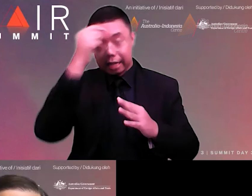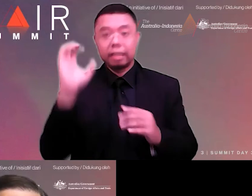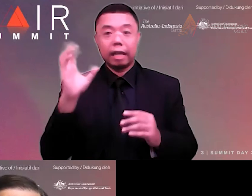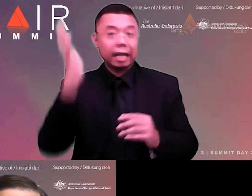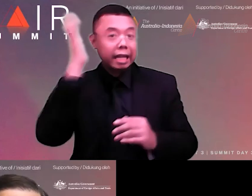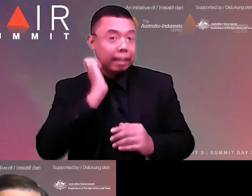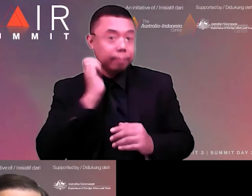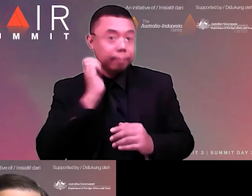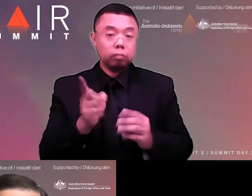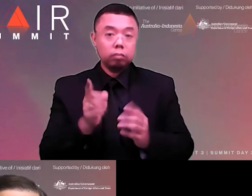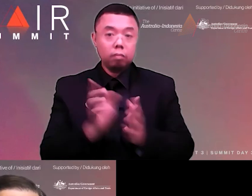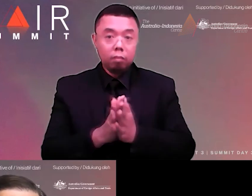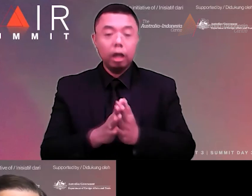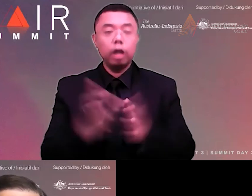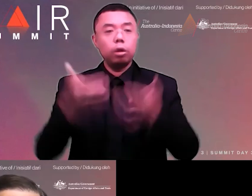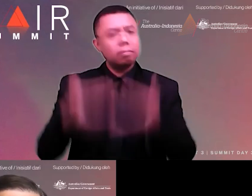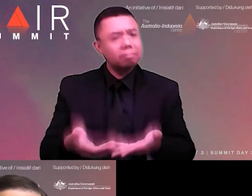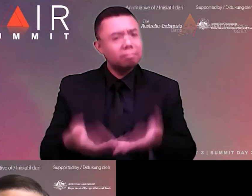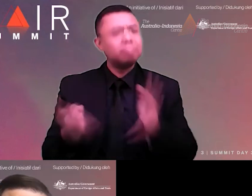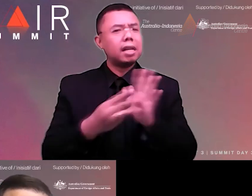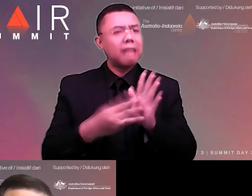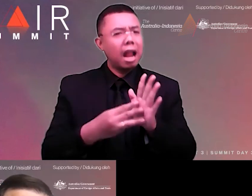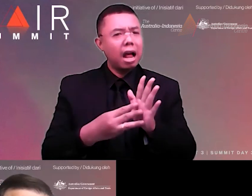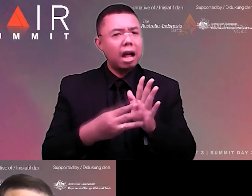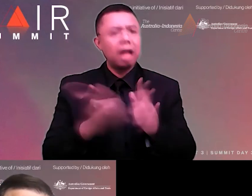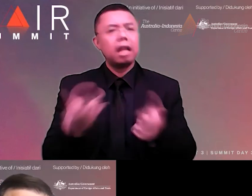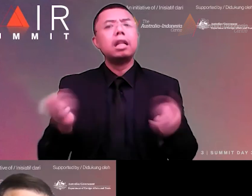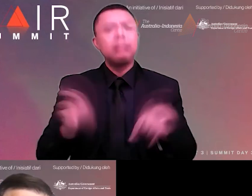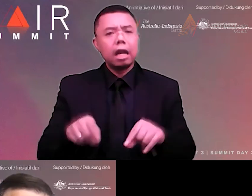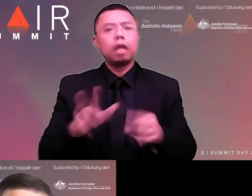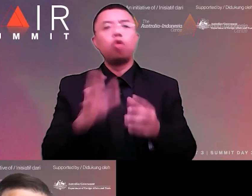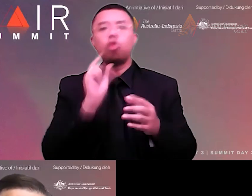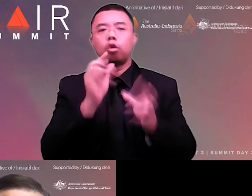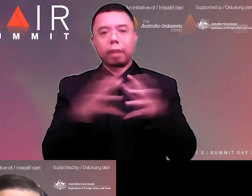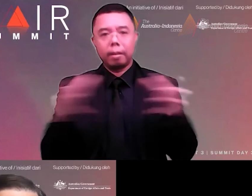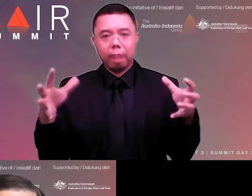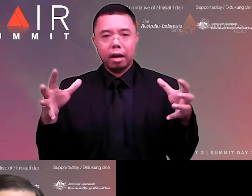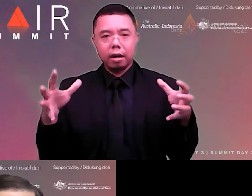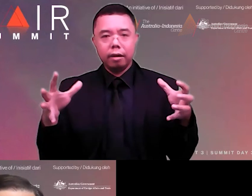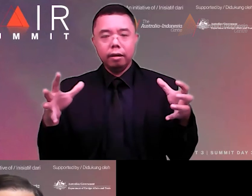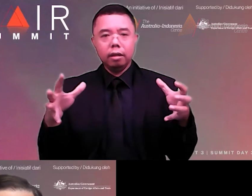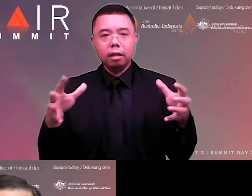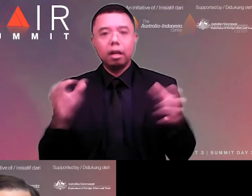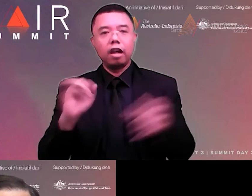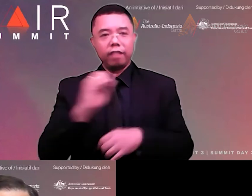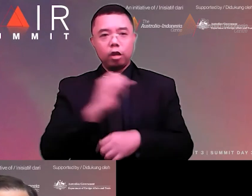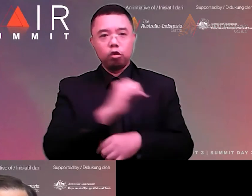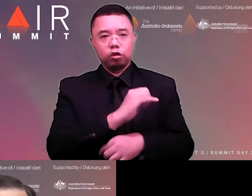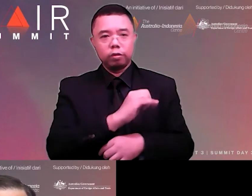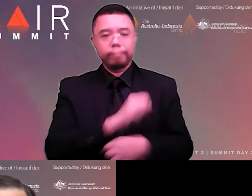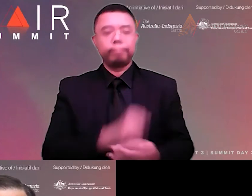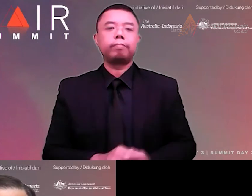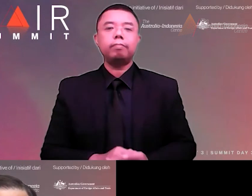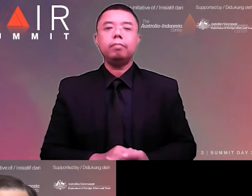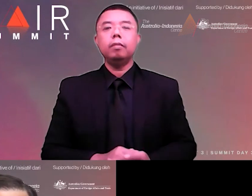for developments of the virus. The right side is indicative of showing how